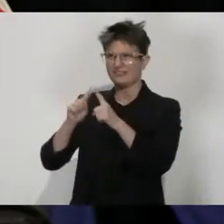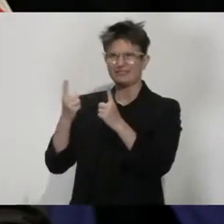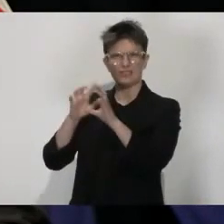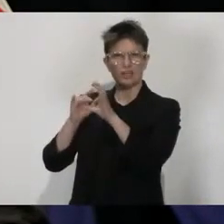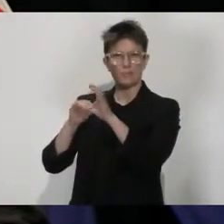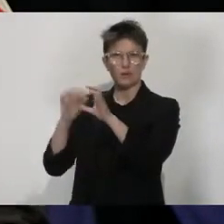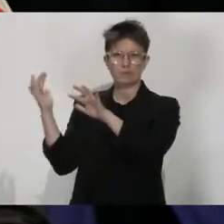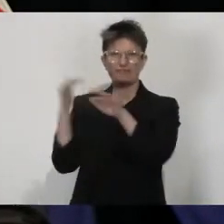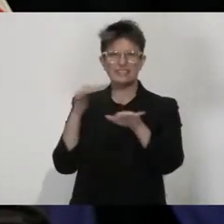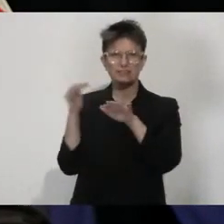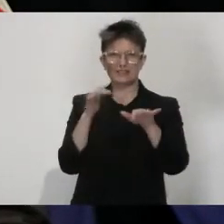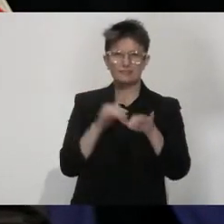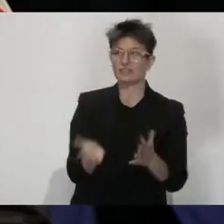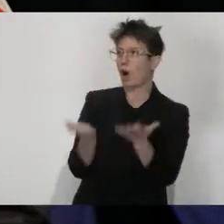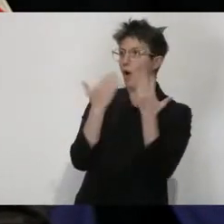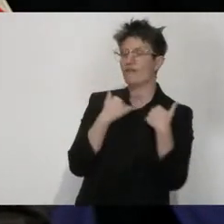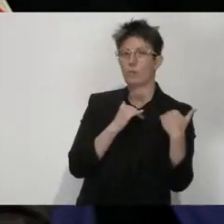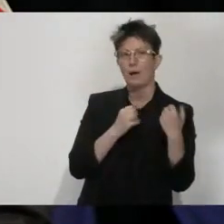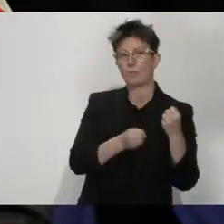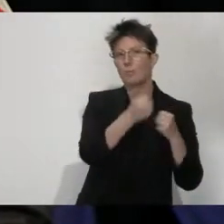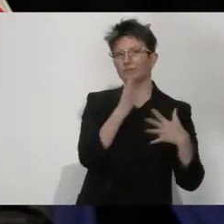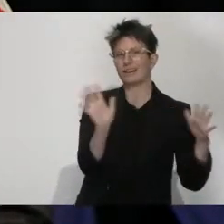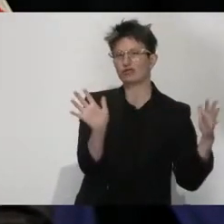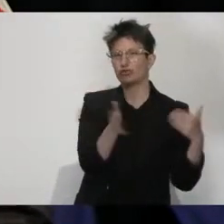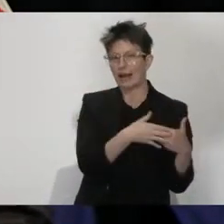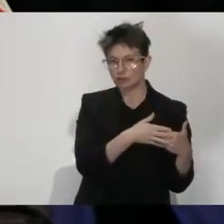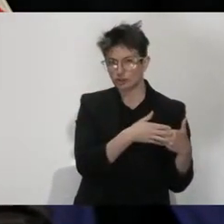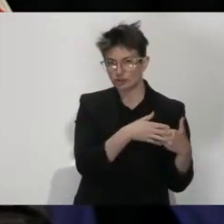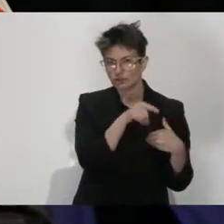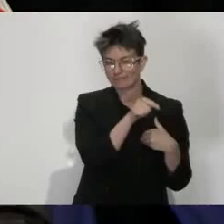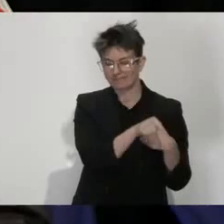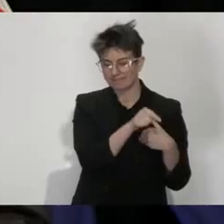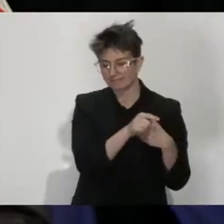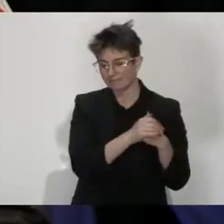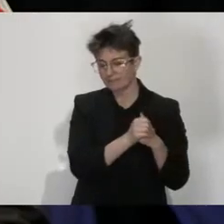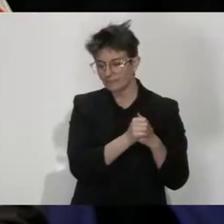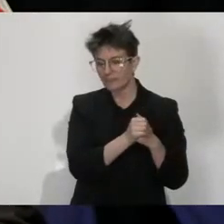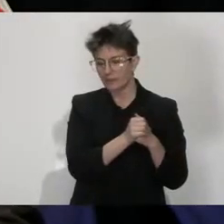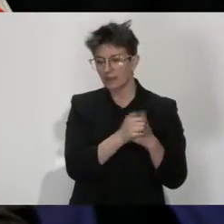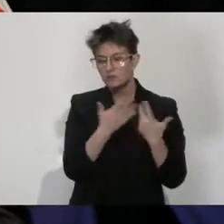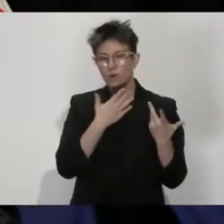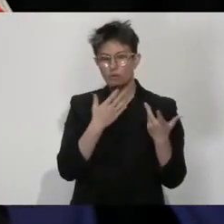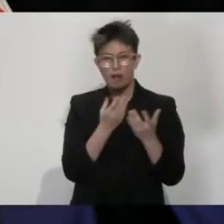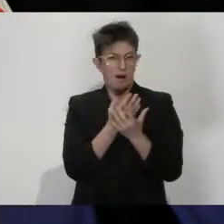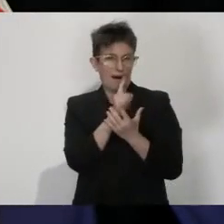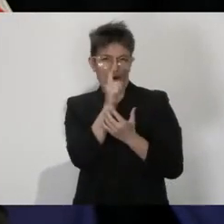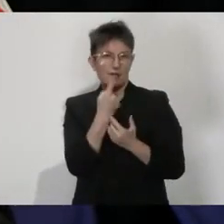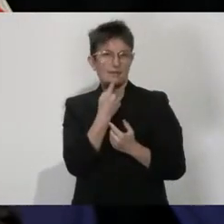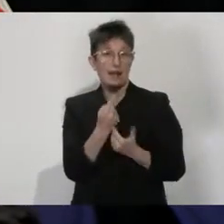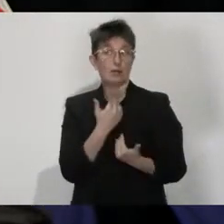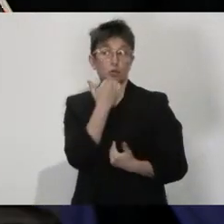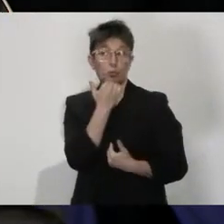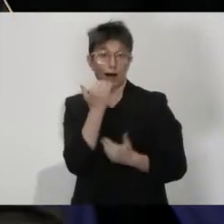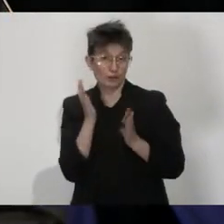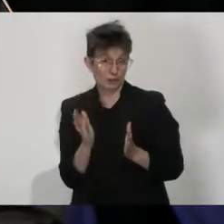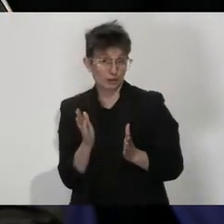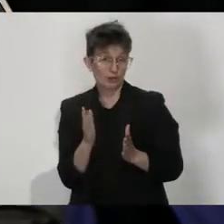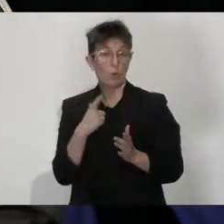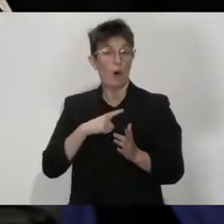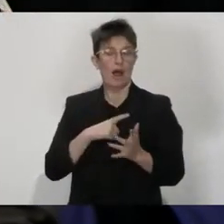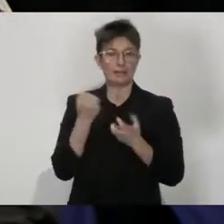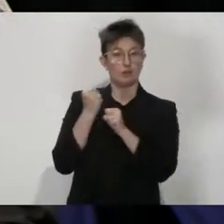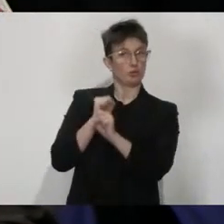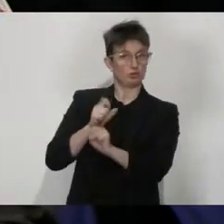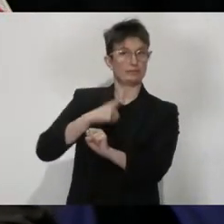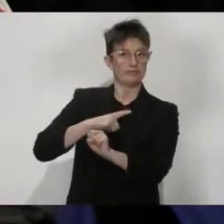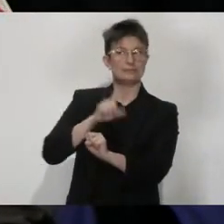to significant security considerations, but I want to confirm the following. We are aware of the impact that this is having on the stock